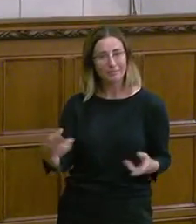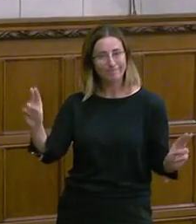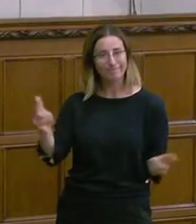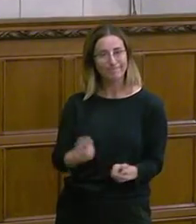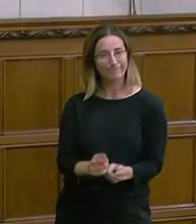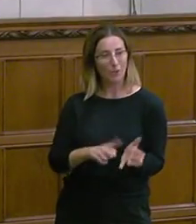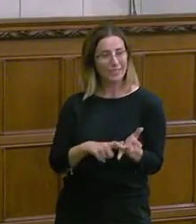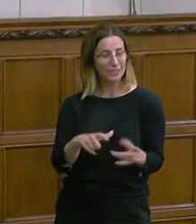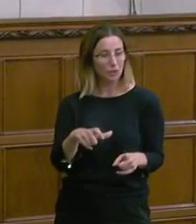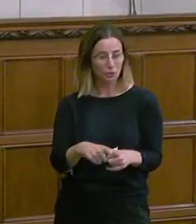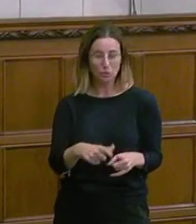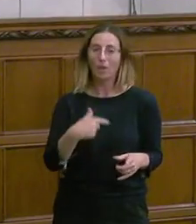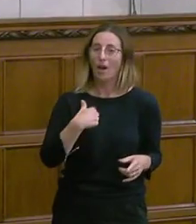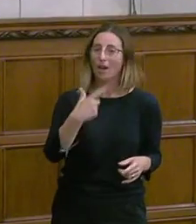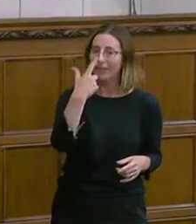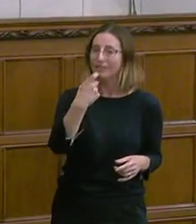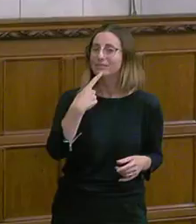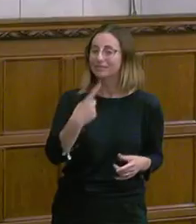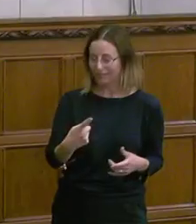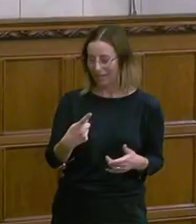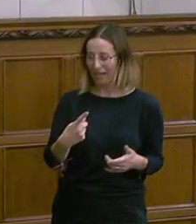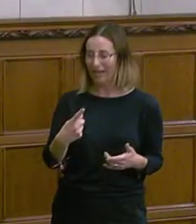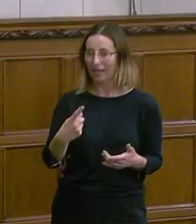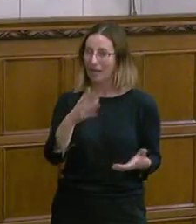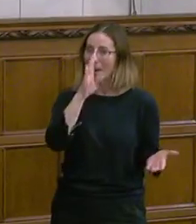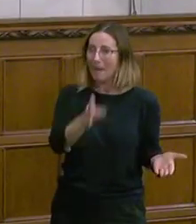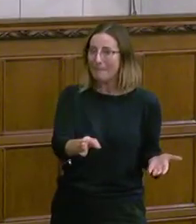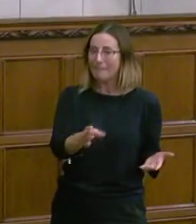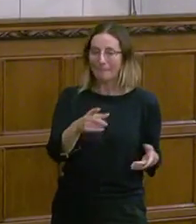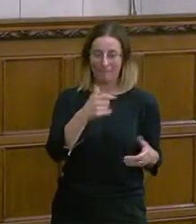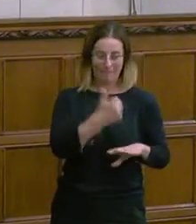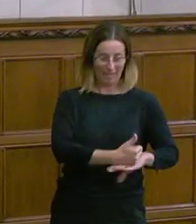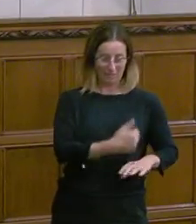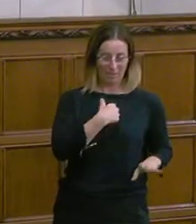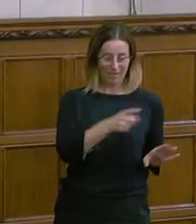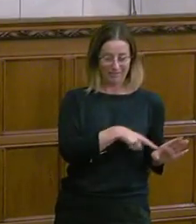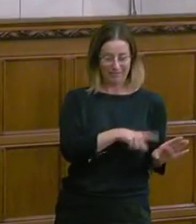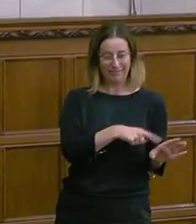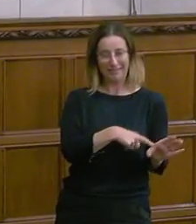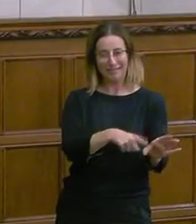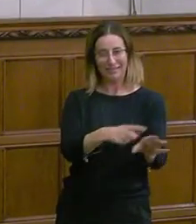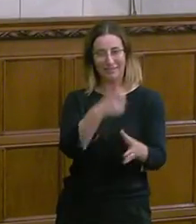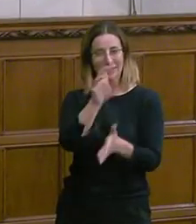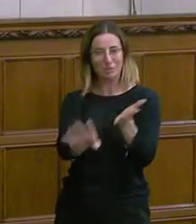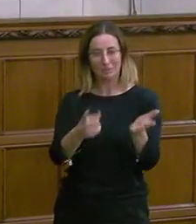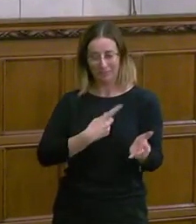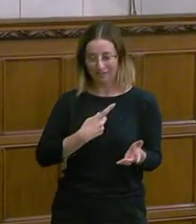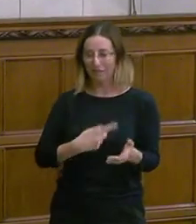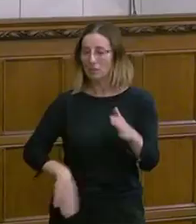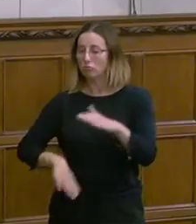with absolute conviction, based on years and years of experience, that if deaf children, I mean profoundly deaf or